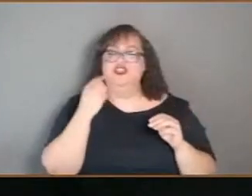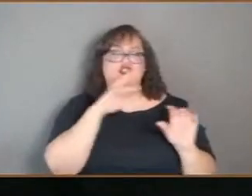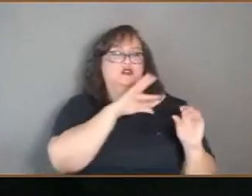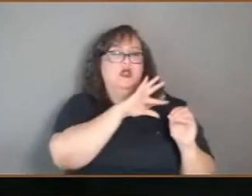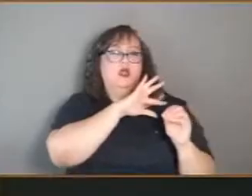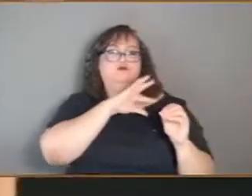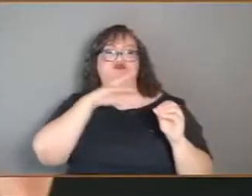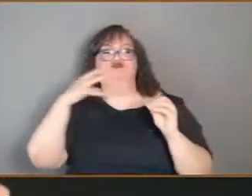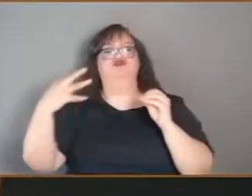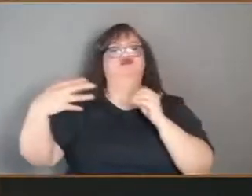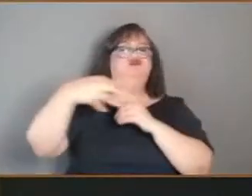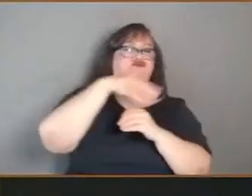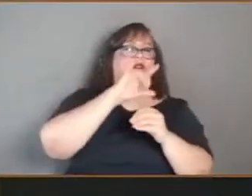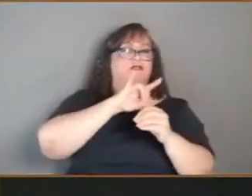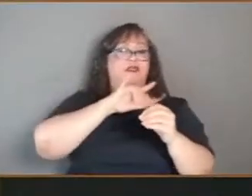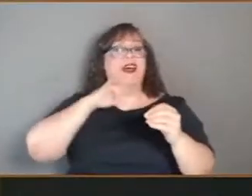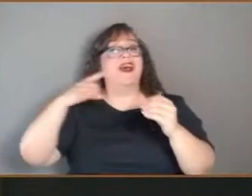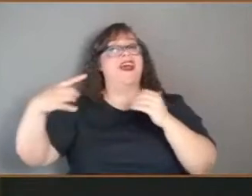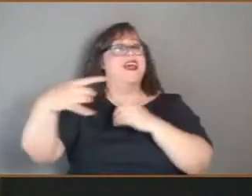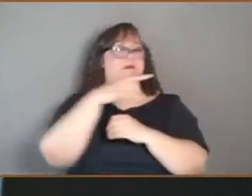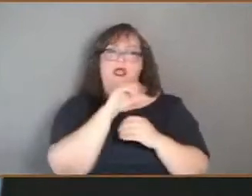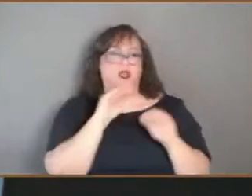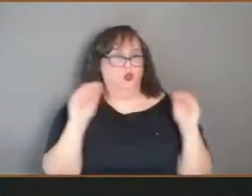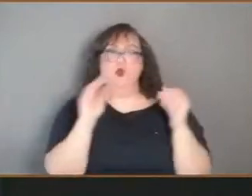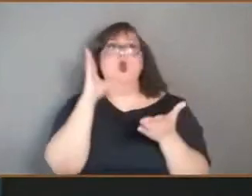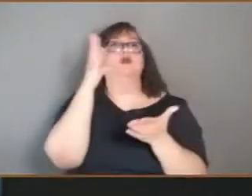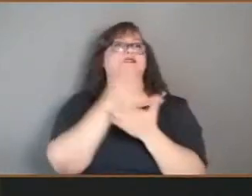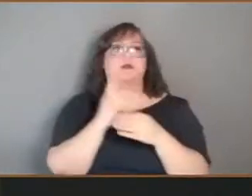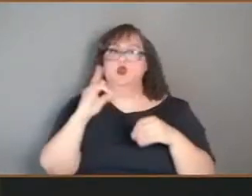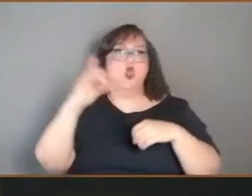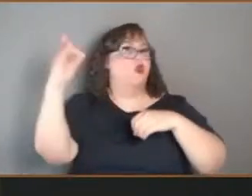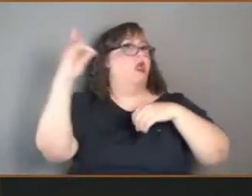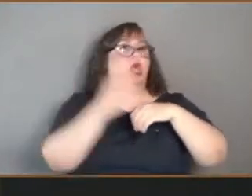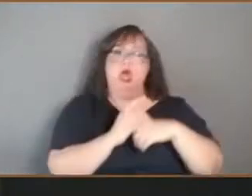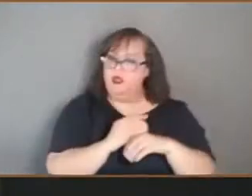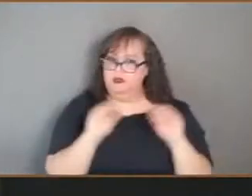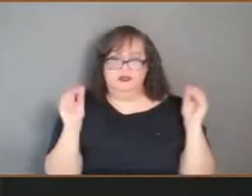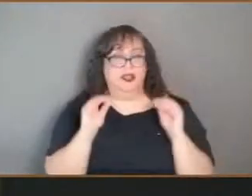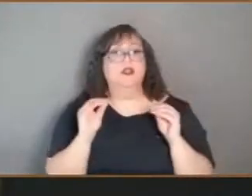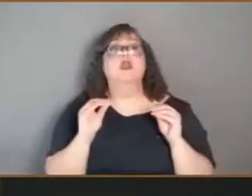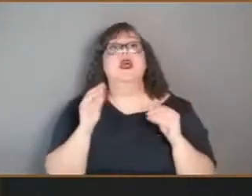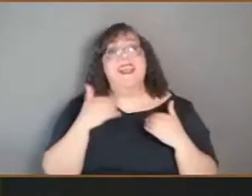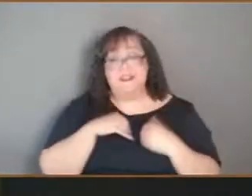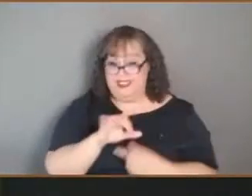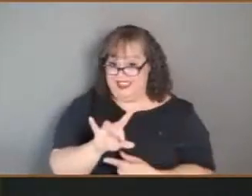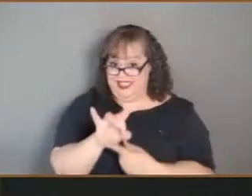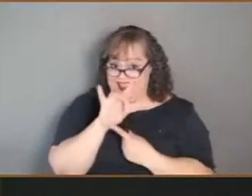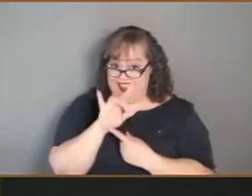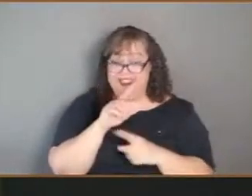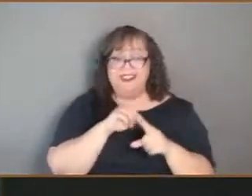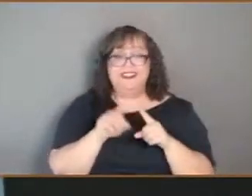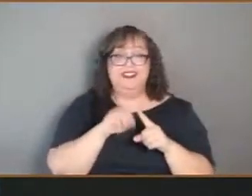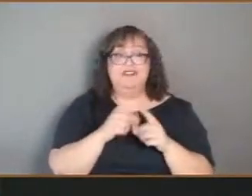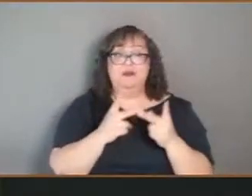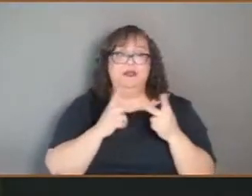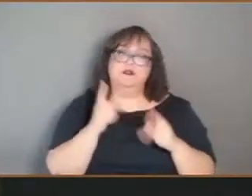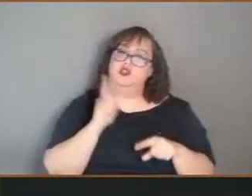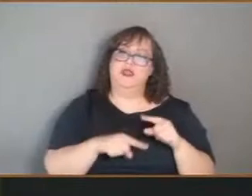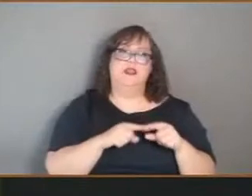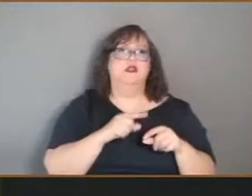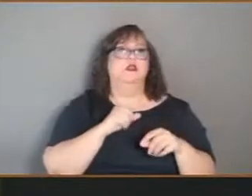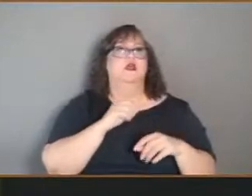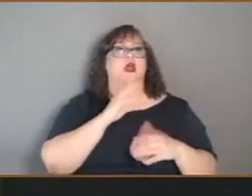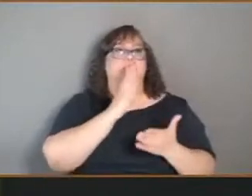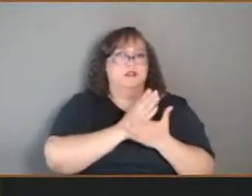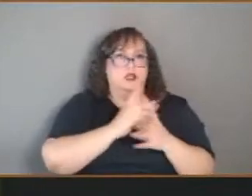taking images, but not stopping. We're going to be doing 8 targets, as we've already discussed, and you can't stop, start, and carry on. That's very